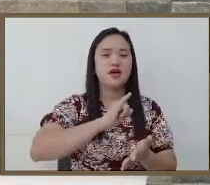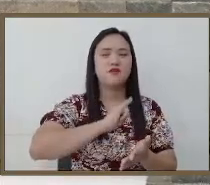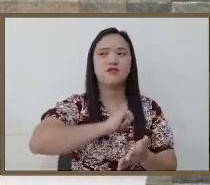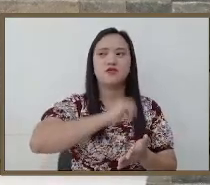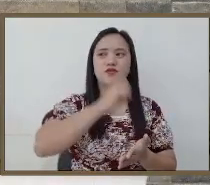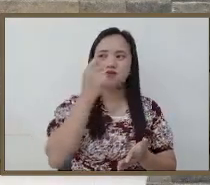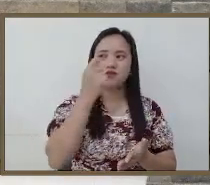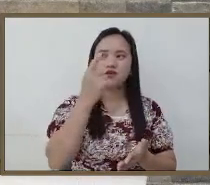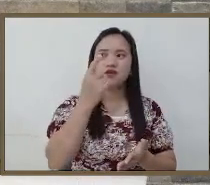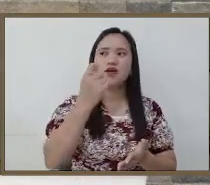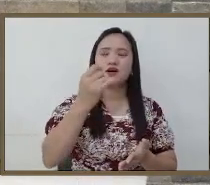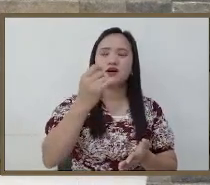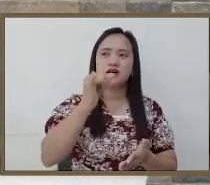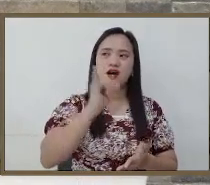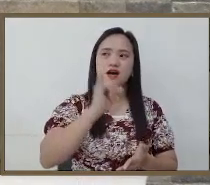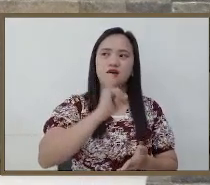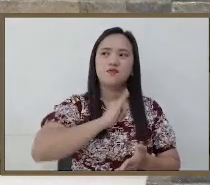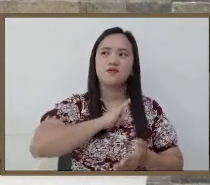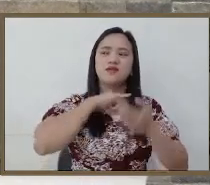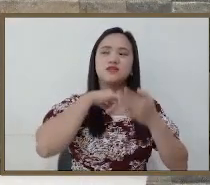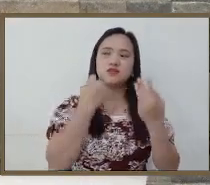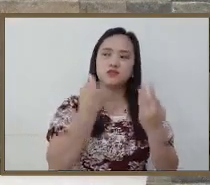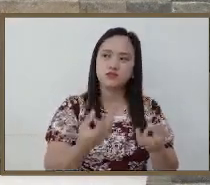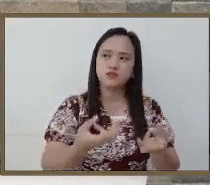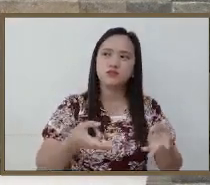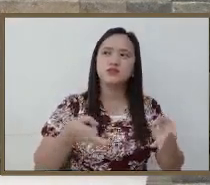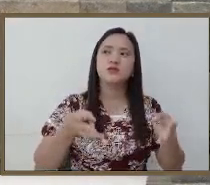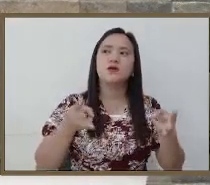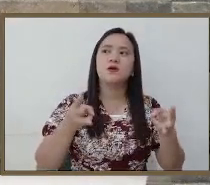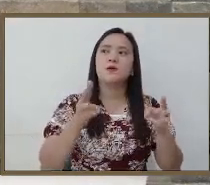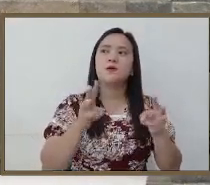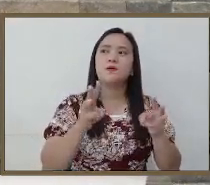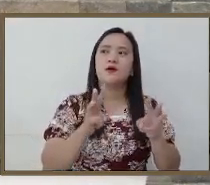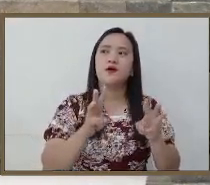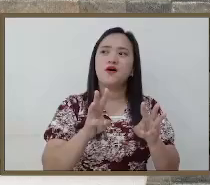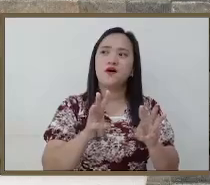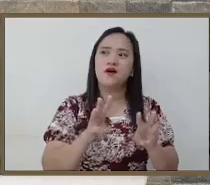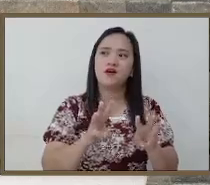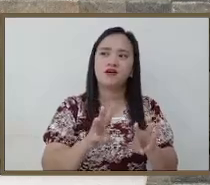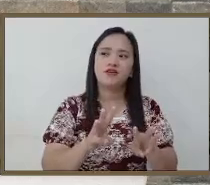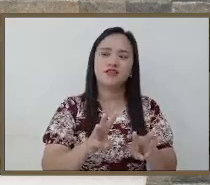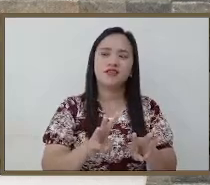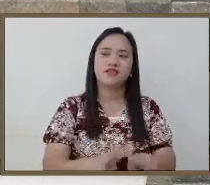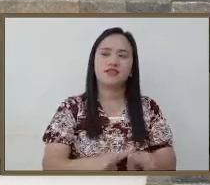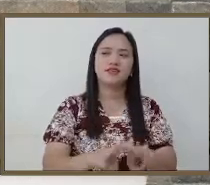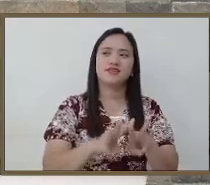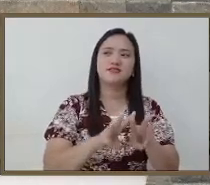somehow you thought I was worth it.